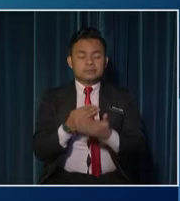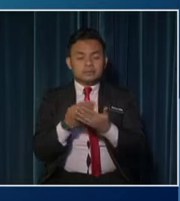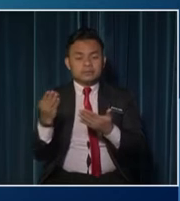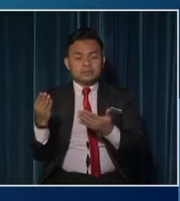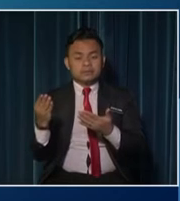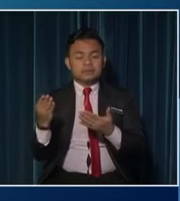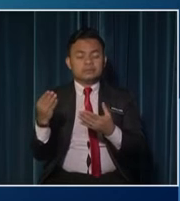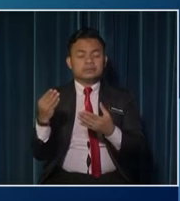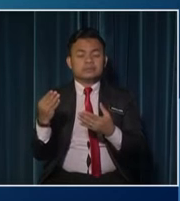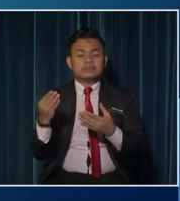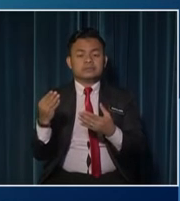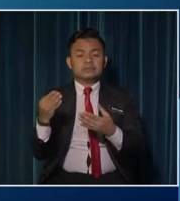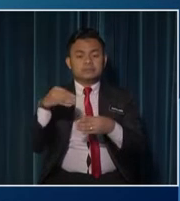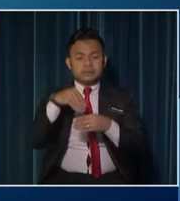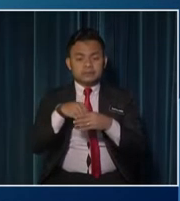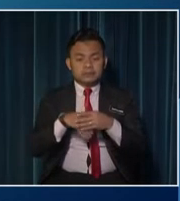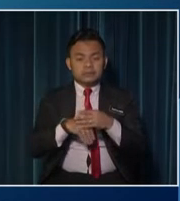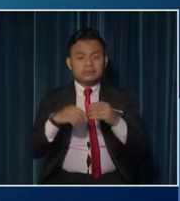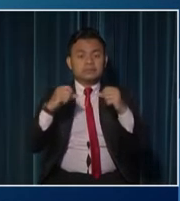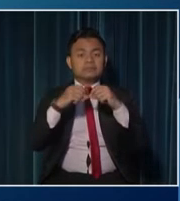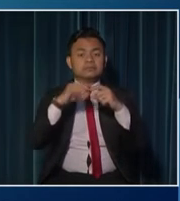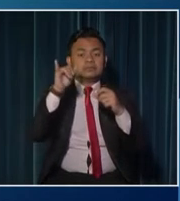a complete electric circuit.